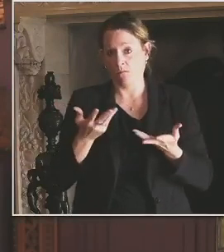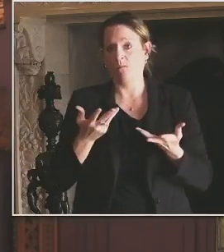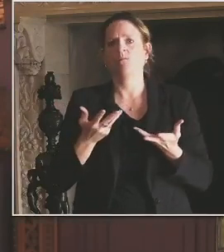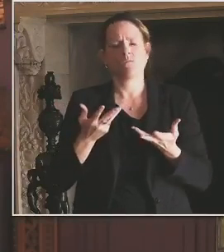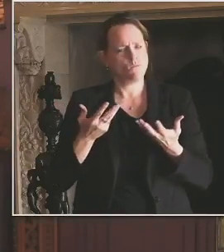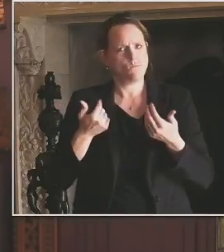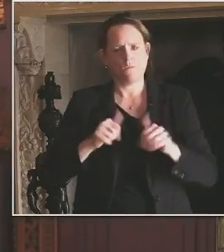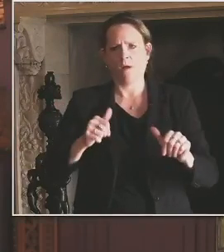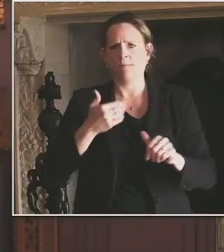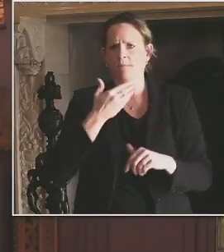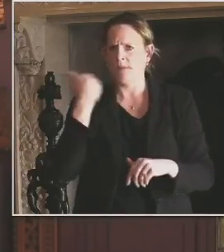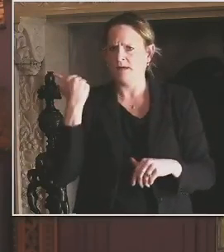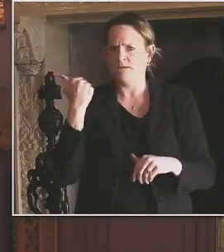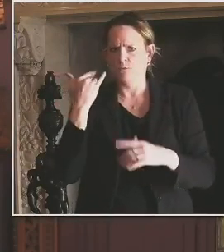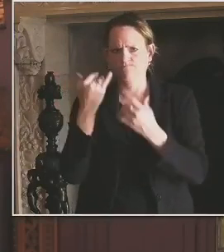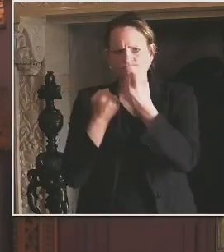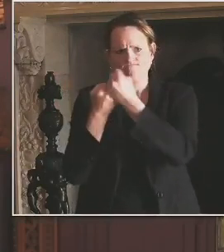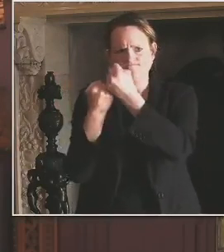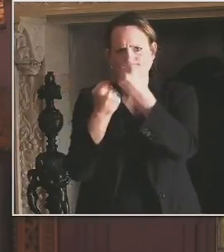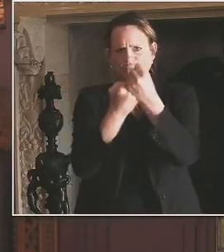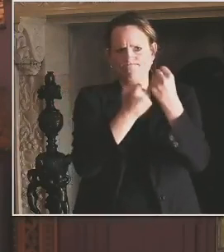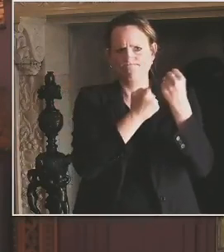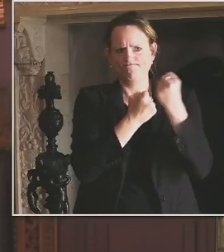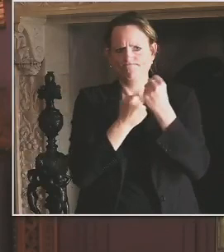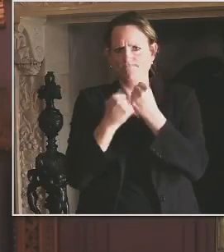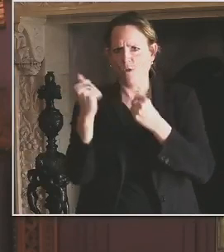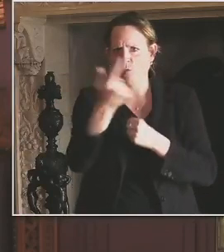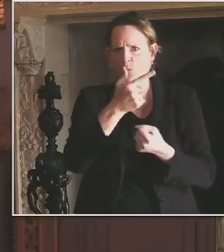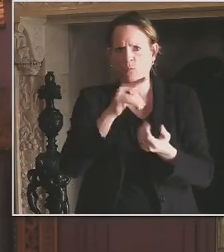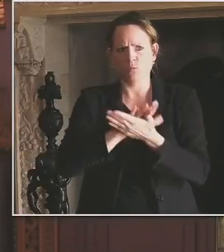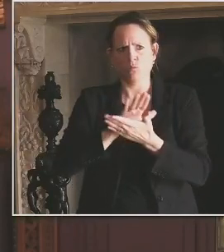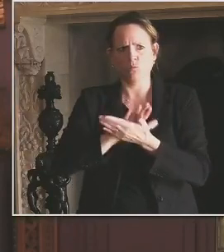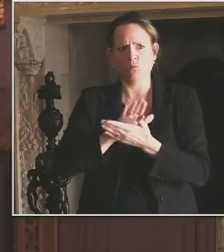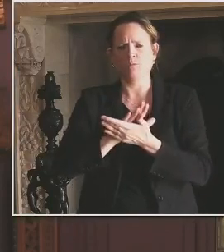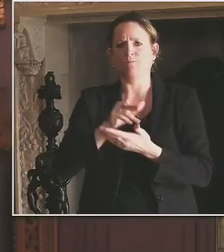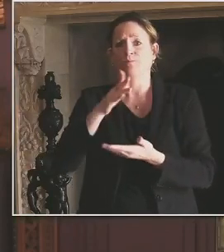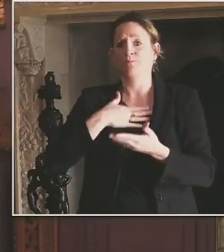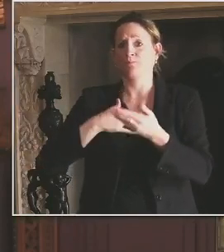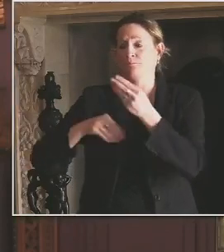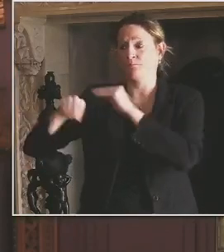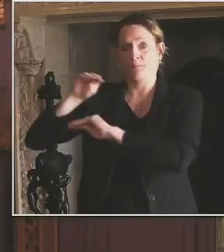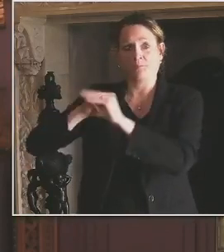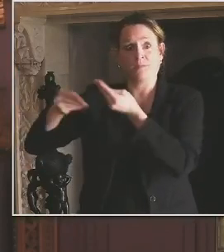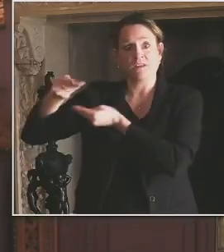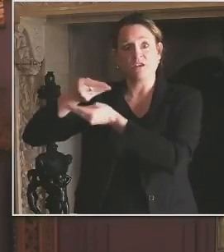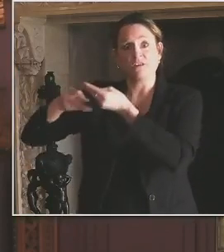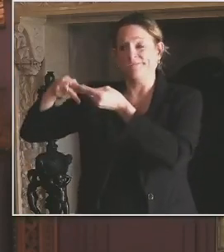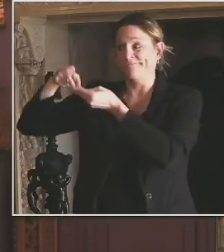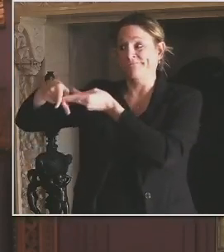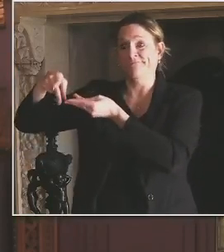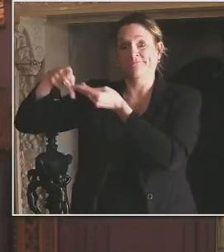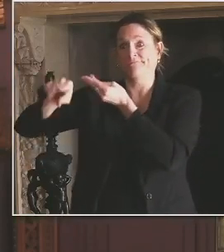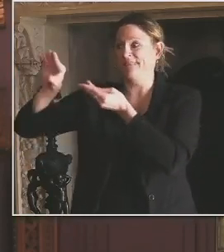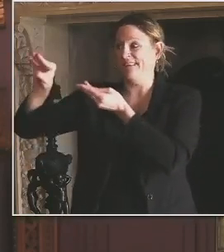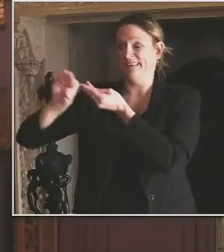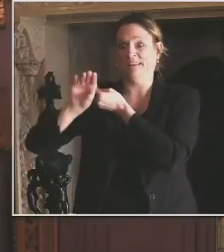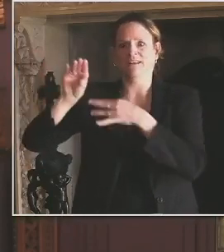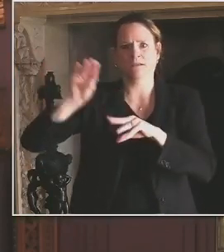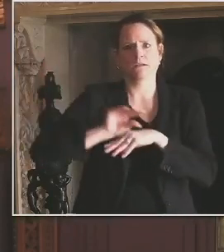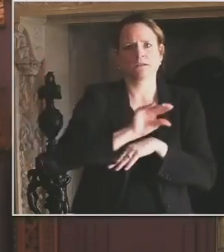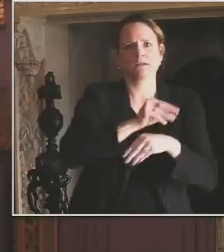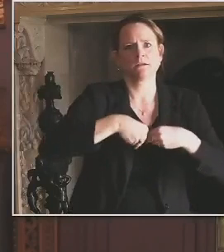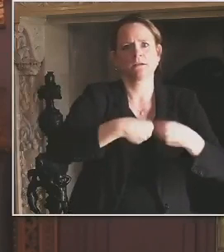to minimize and maybe hold harmless money that leaves the state and goes into the municipalities